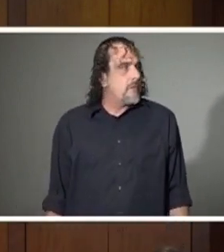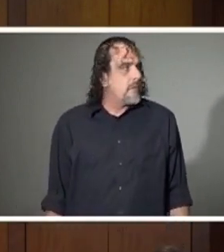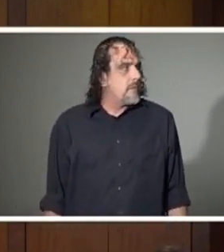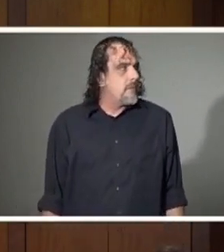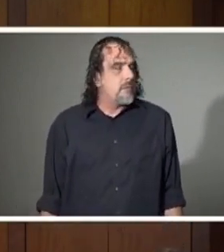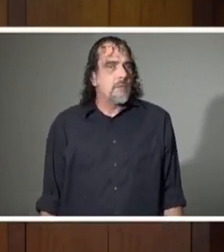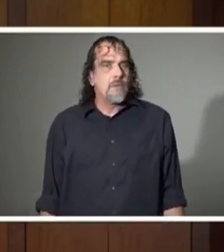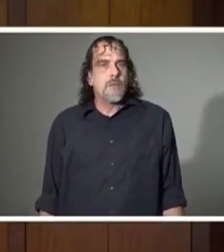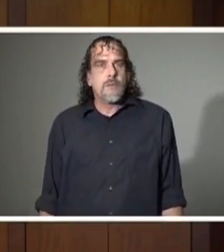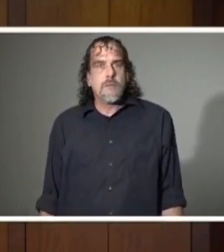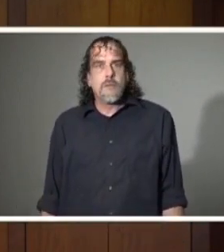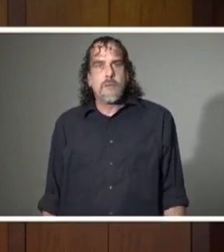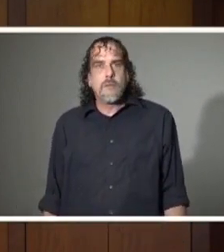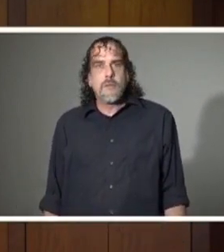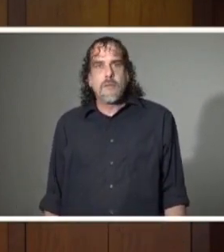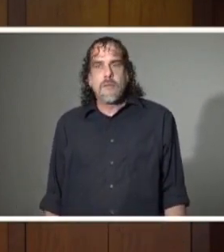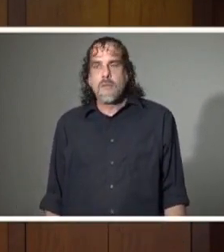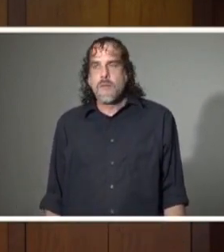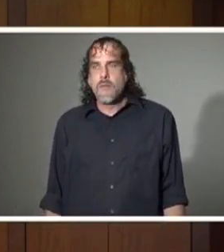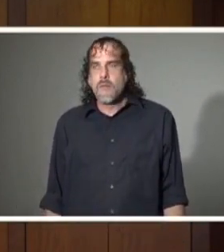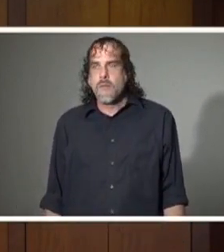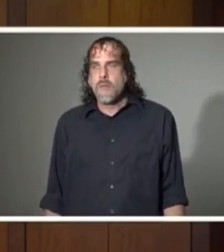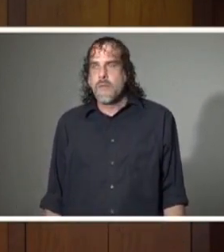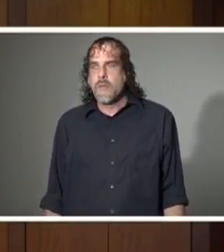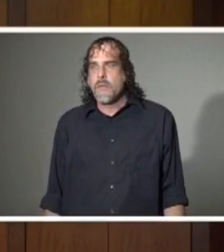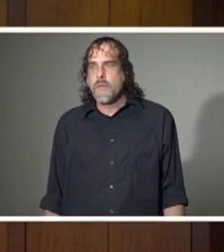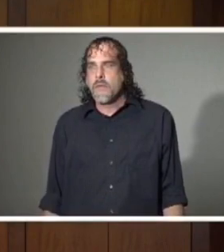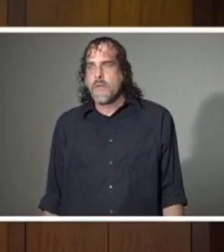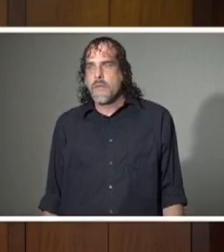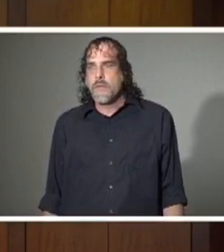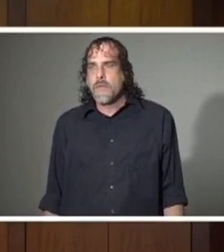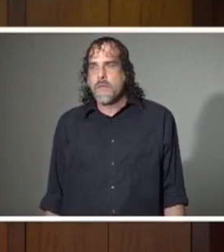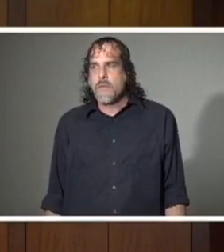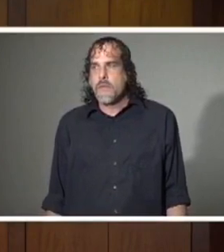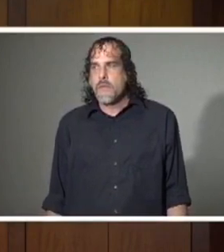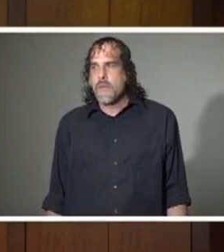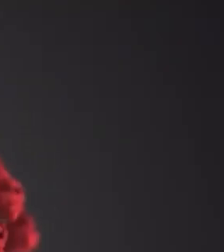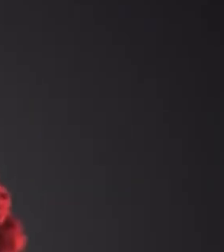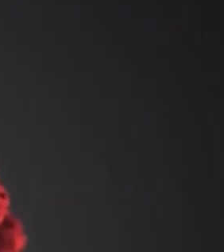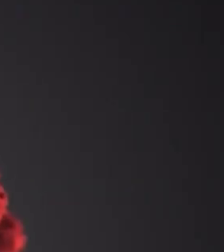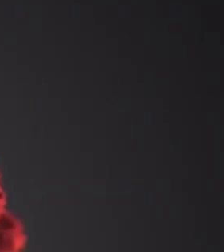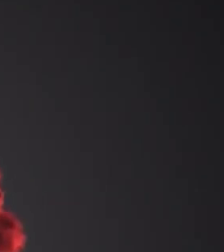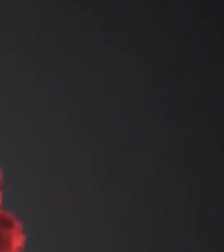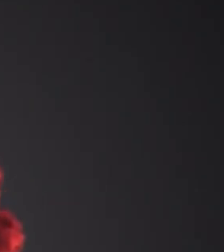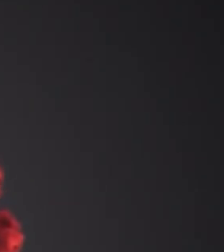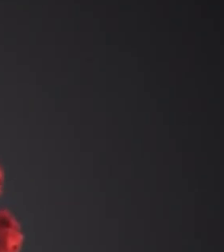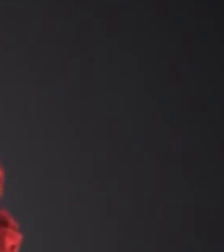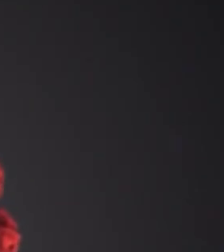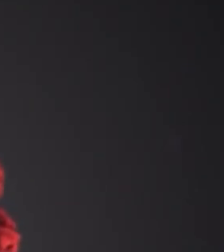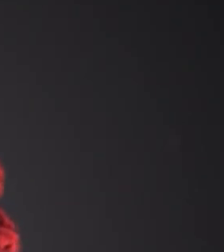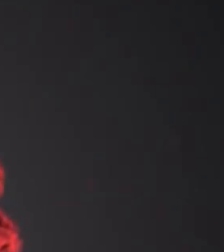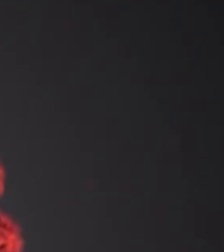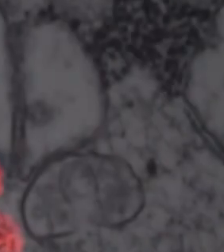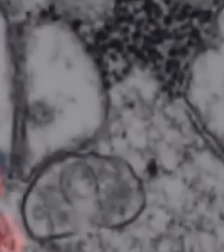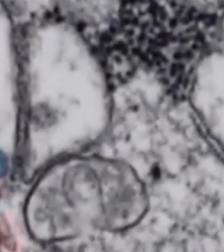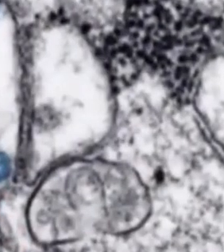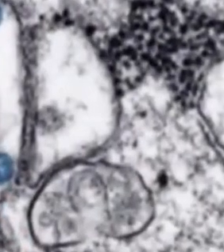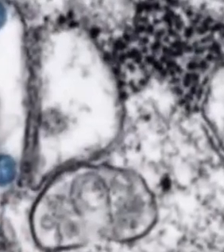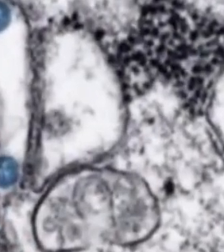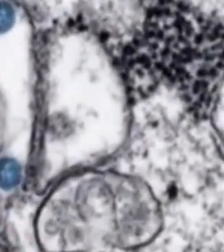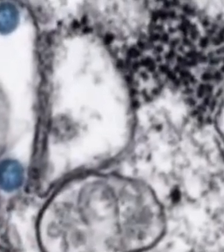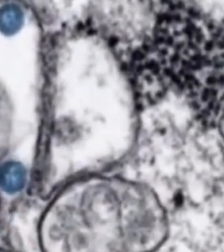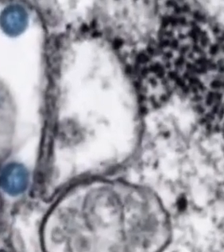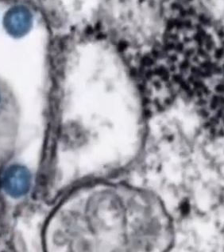complex and requires some working out. Officials say if you are out of work and you think you may not be able to qualify for assistance to